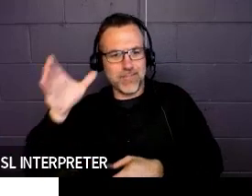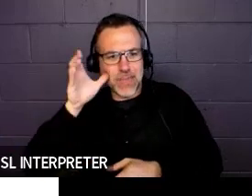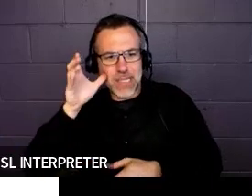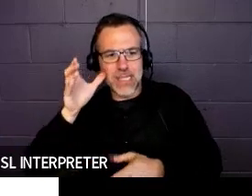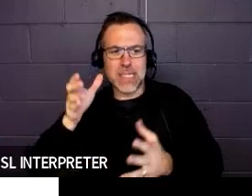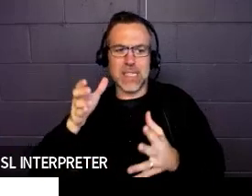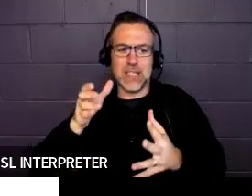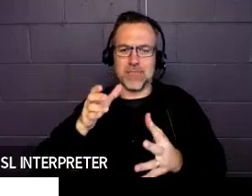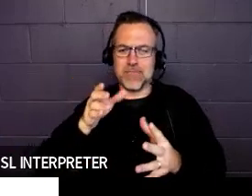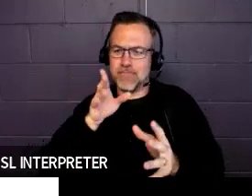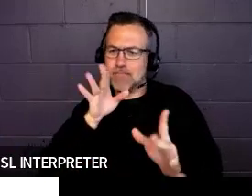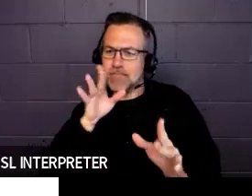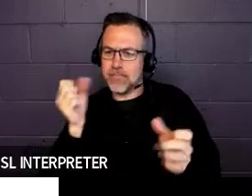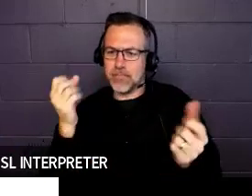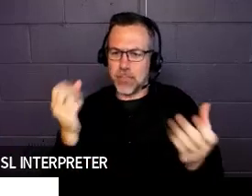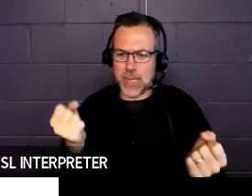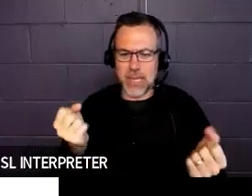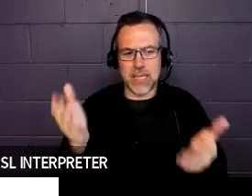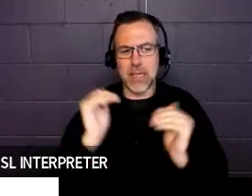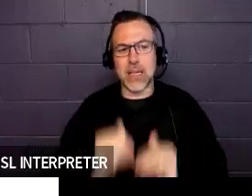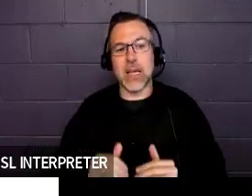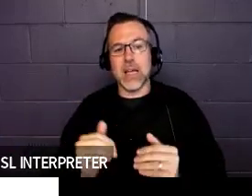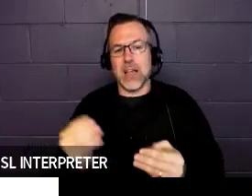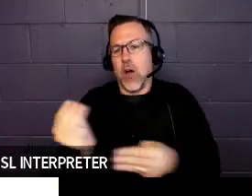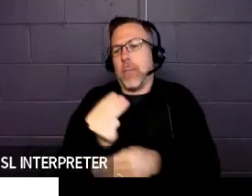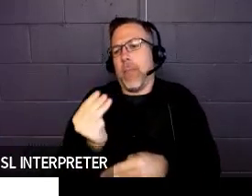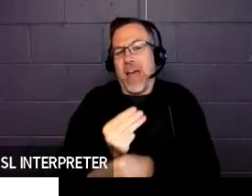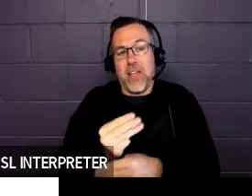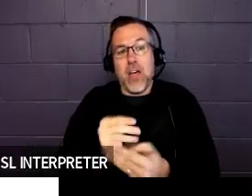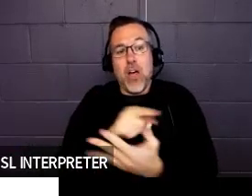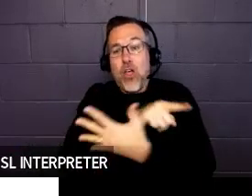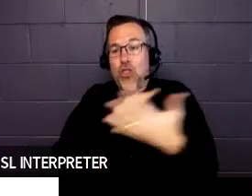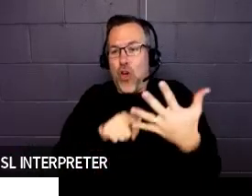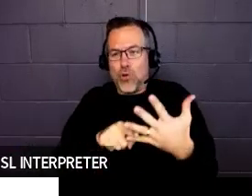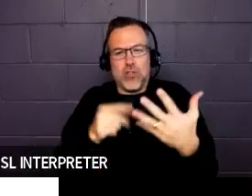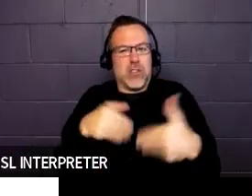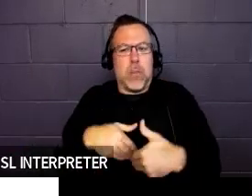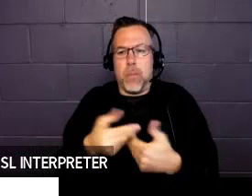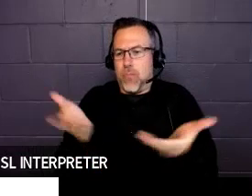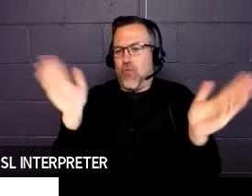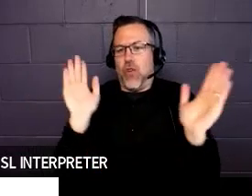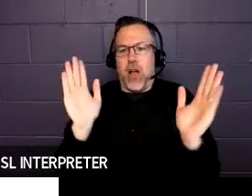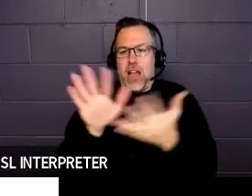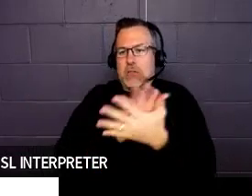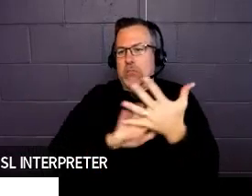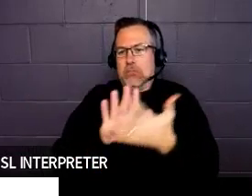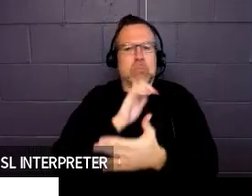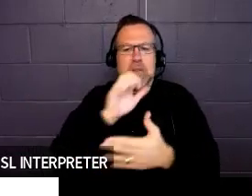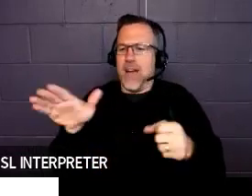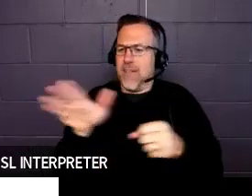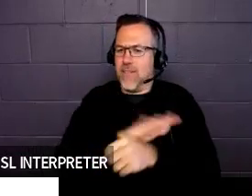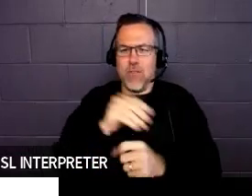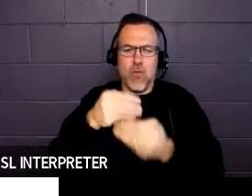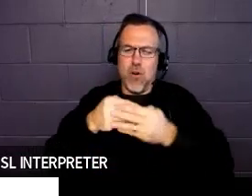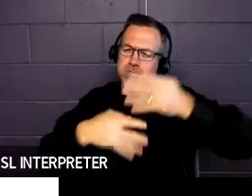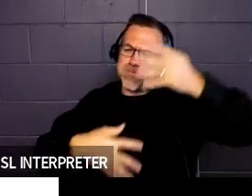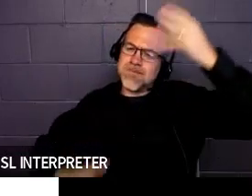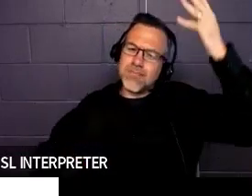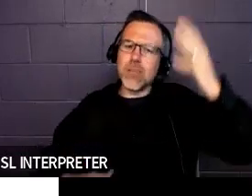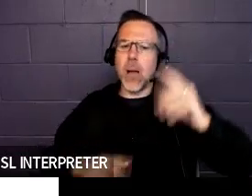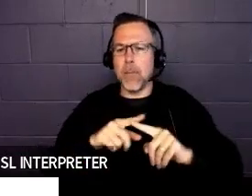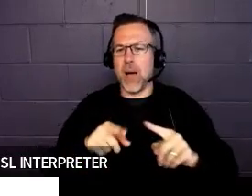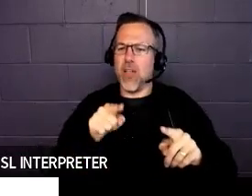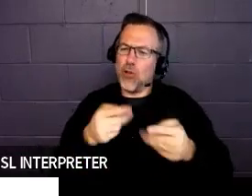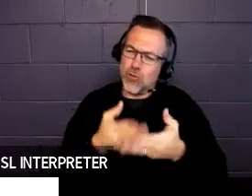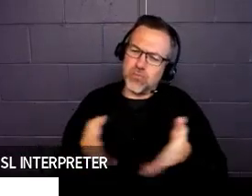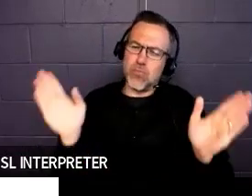problem solving. Now, keep in mind, these are the broad areas. When you're listing out those distinctly measurable and persistent